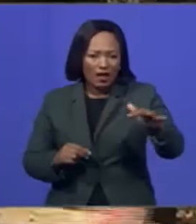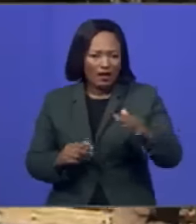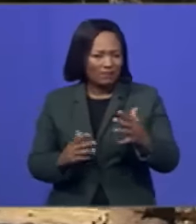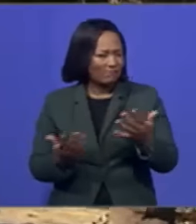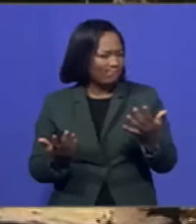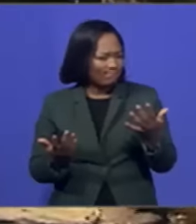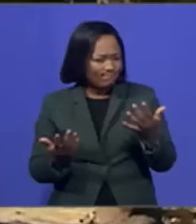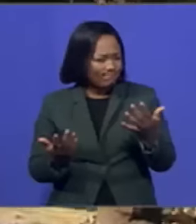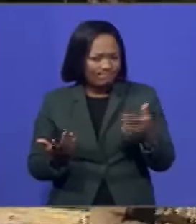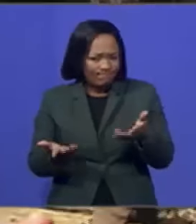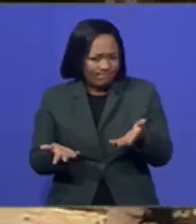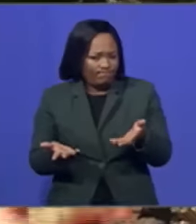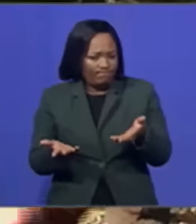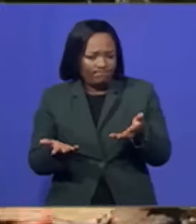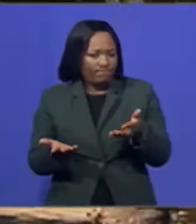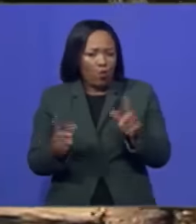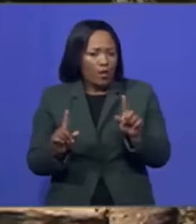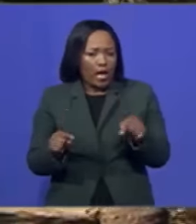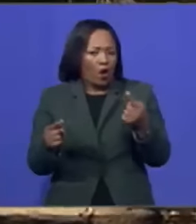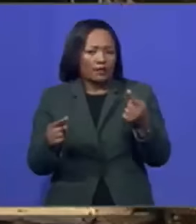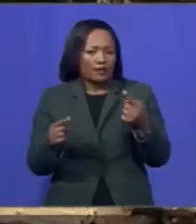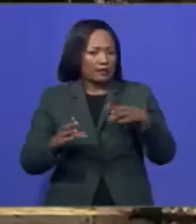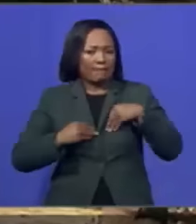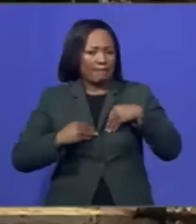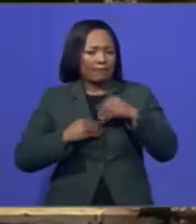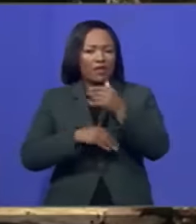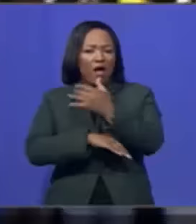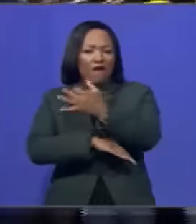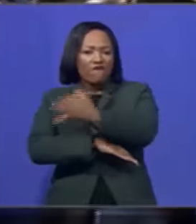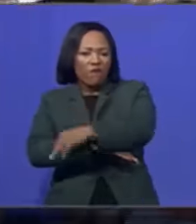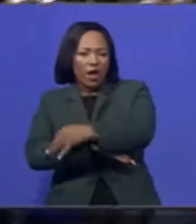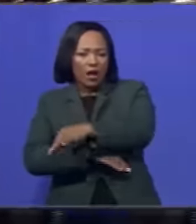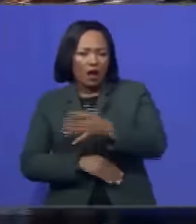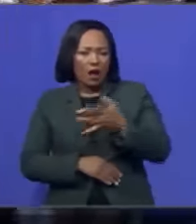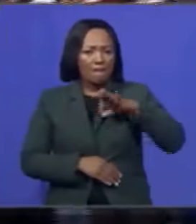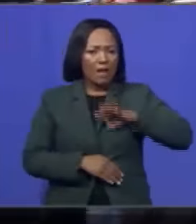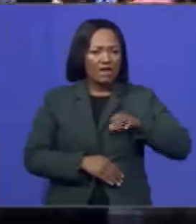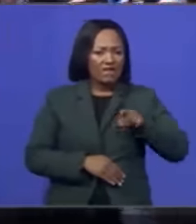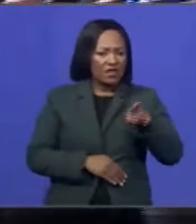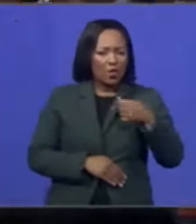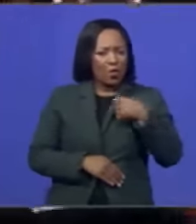we can't allow foreigners to benefit on our expense.